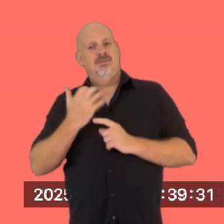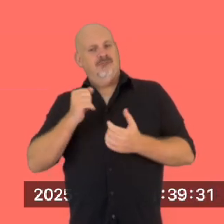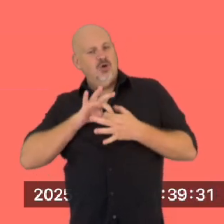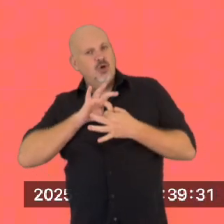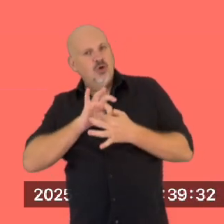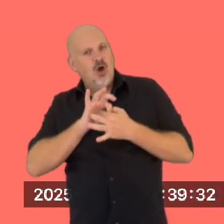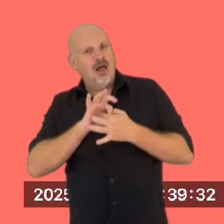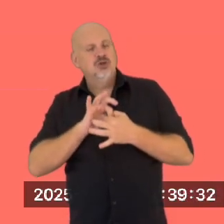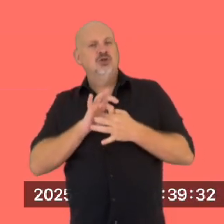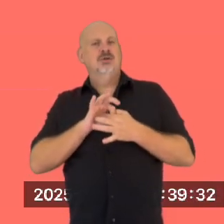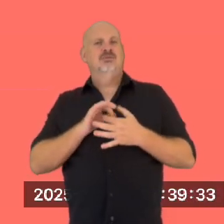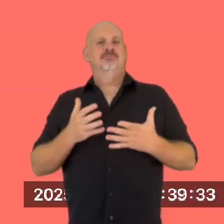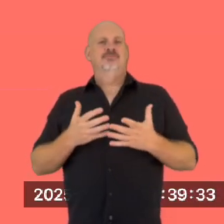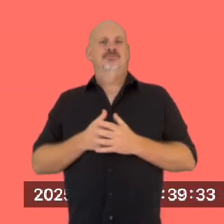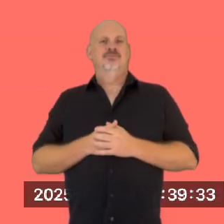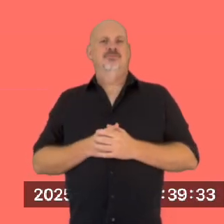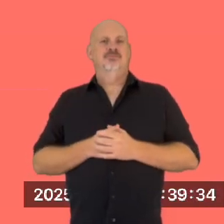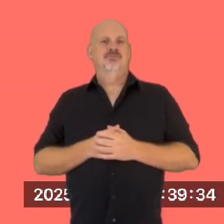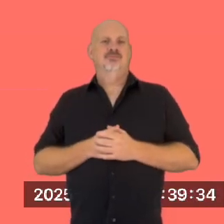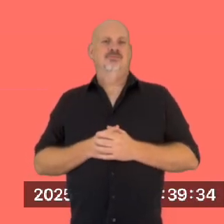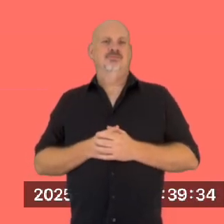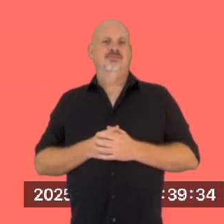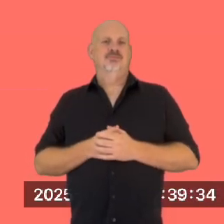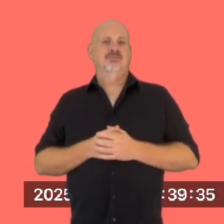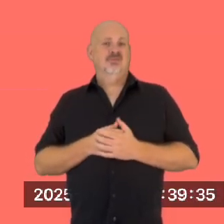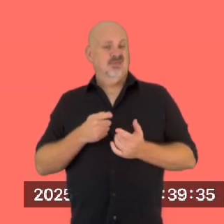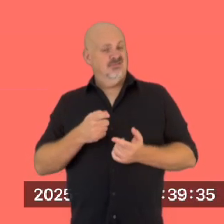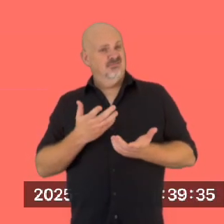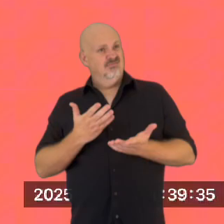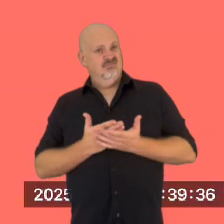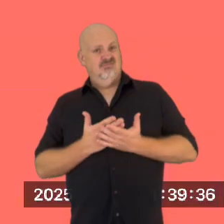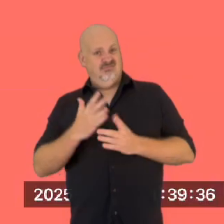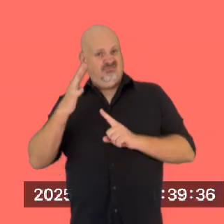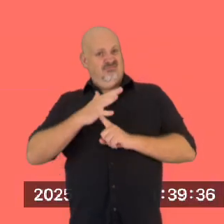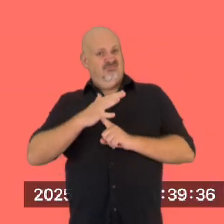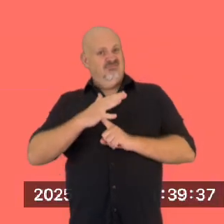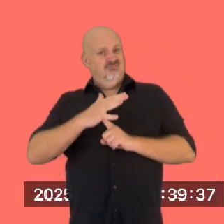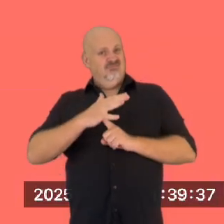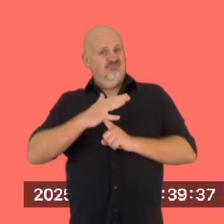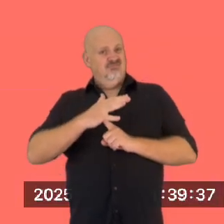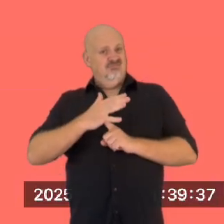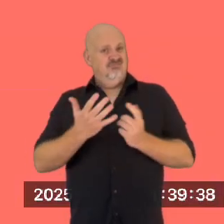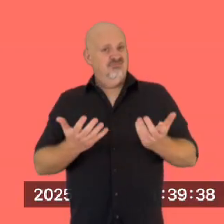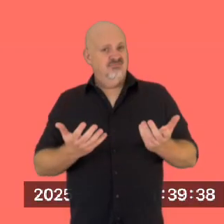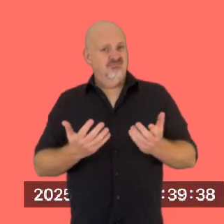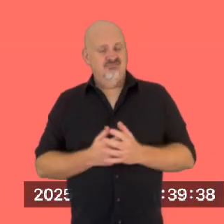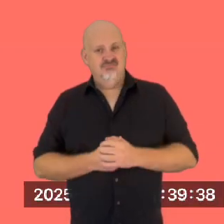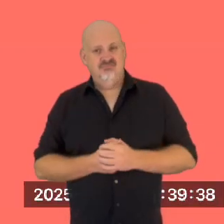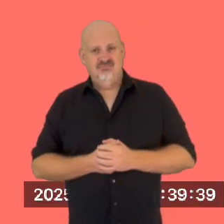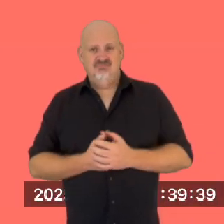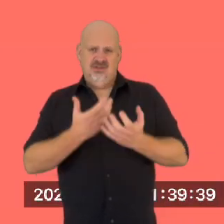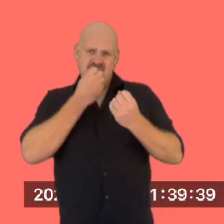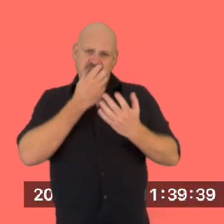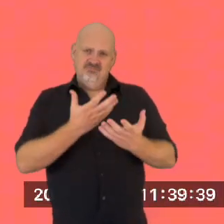has meaning. You know, it has great connection, and that's, you know, ultimately that's its core of